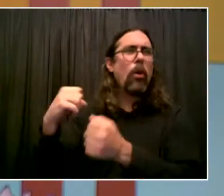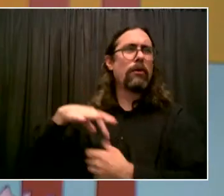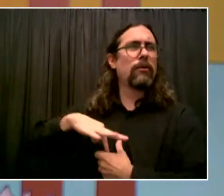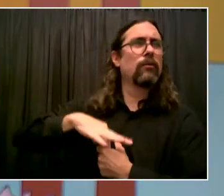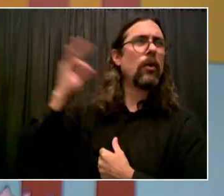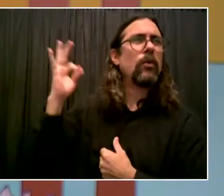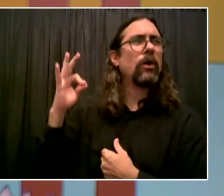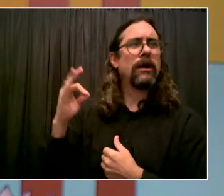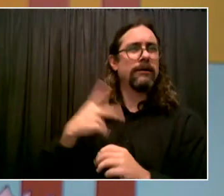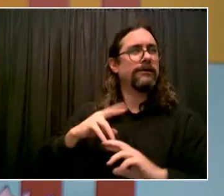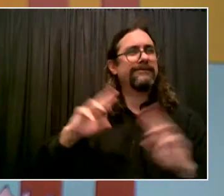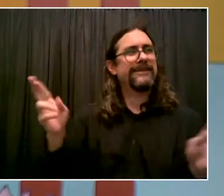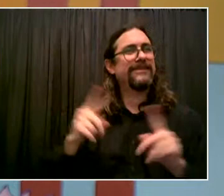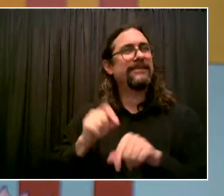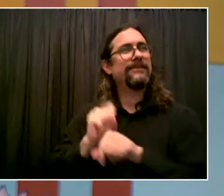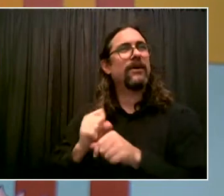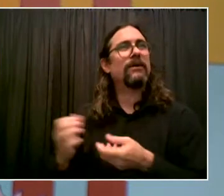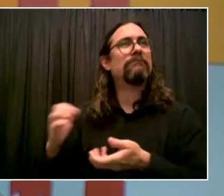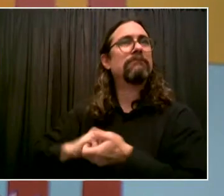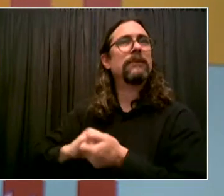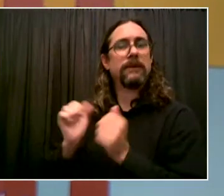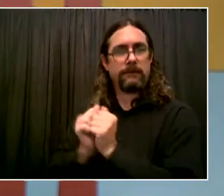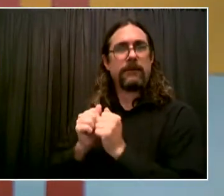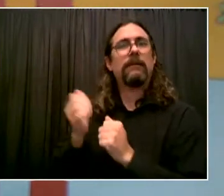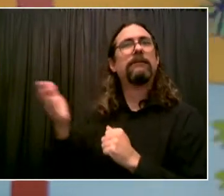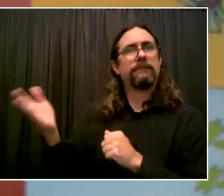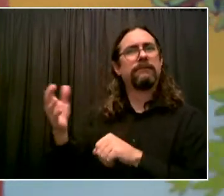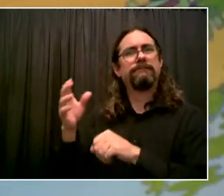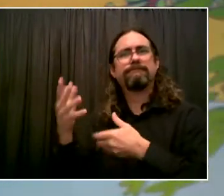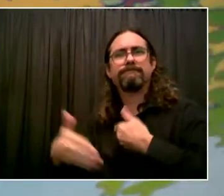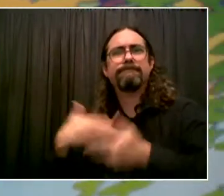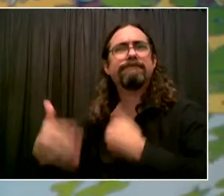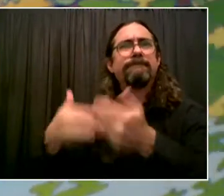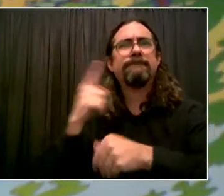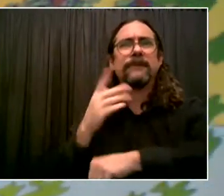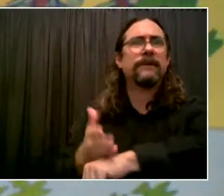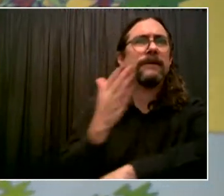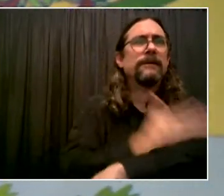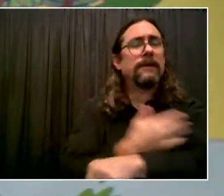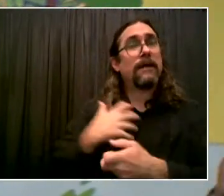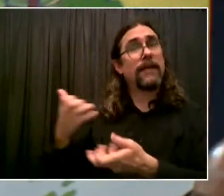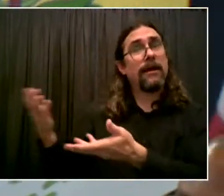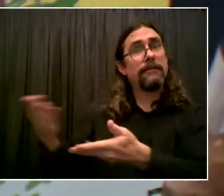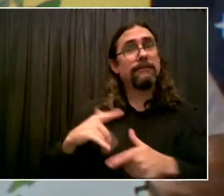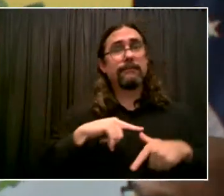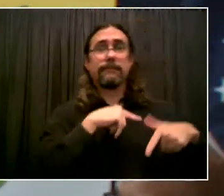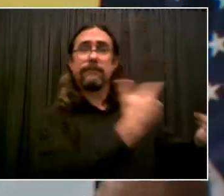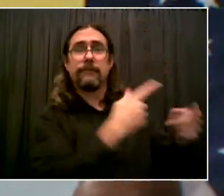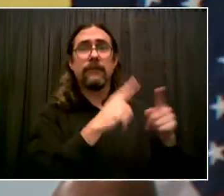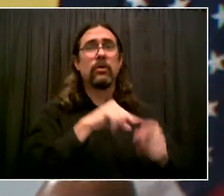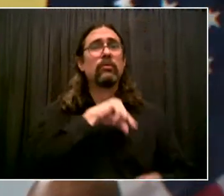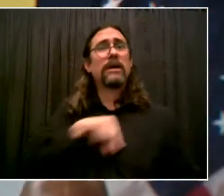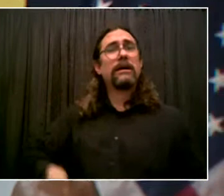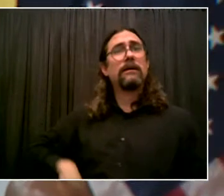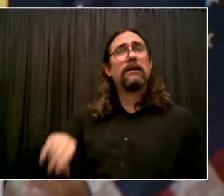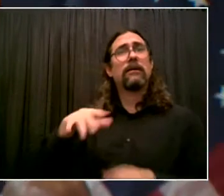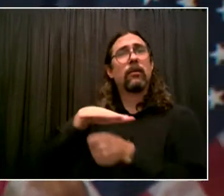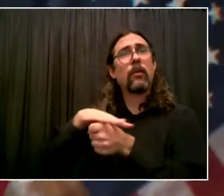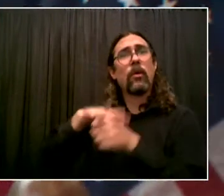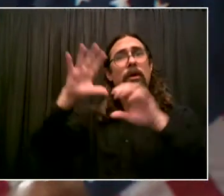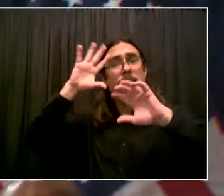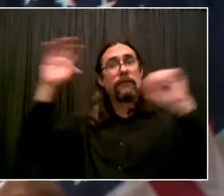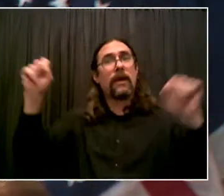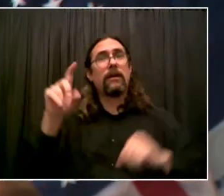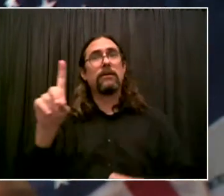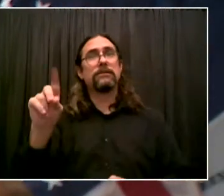Borough President Donovan Richards. Thank you, Mr. Mayor. And first, before we begin, I brought you a little mascot, New